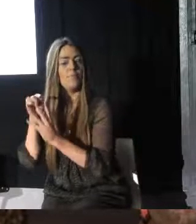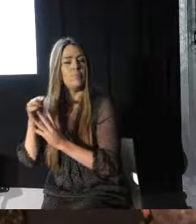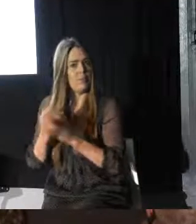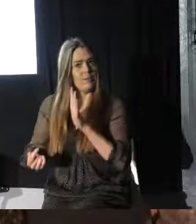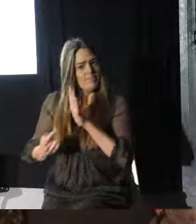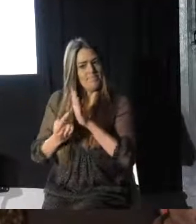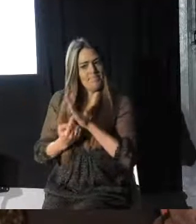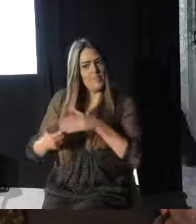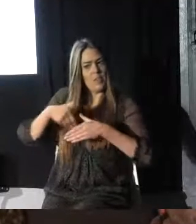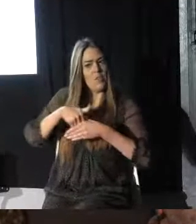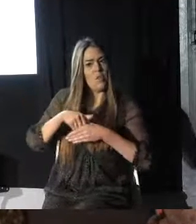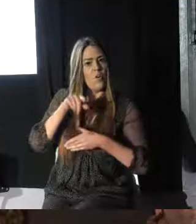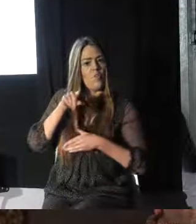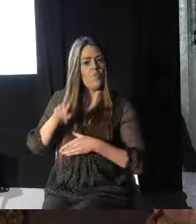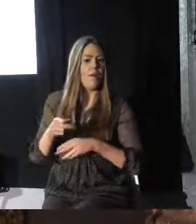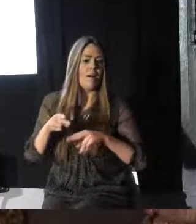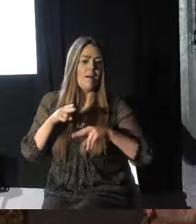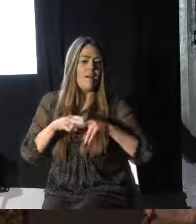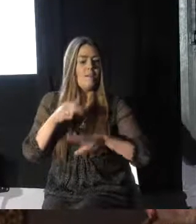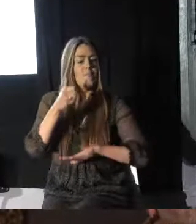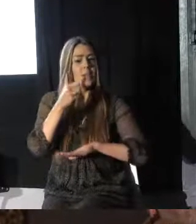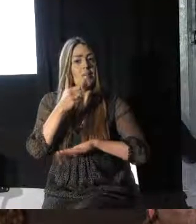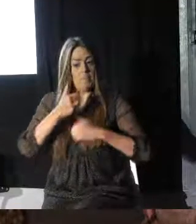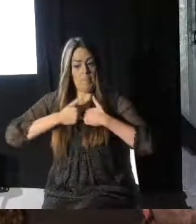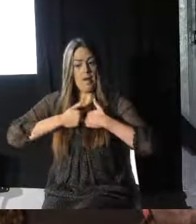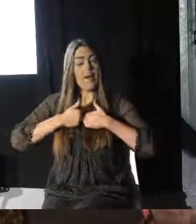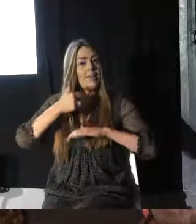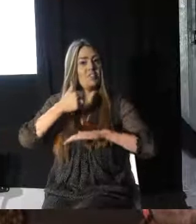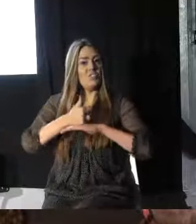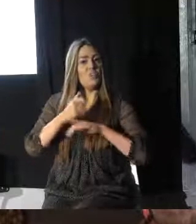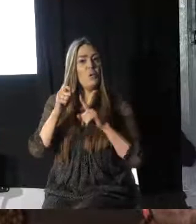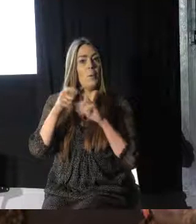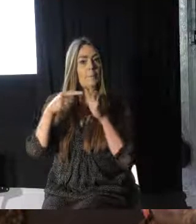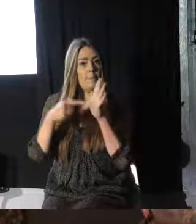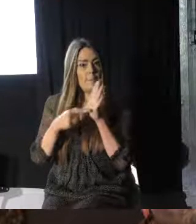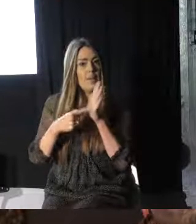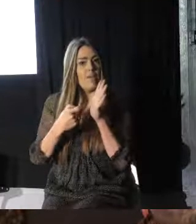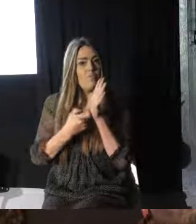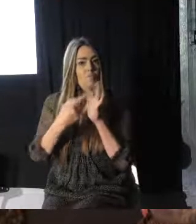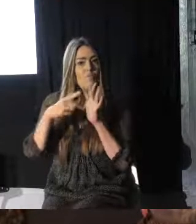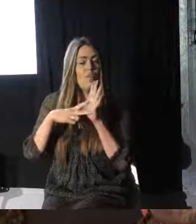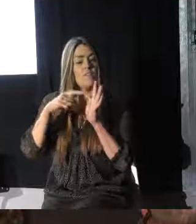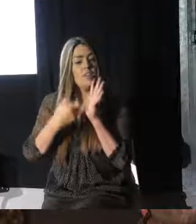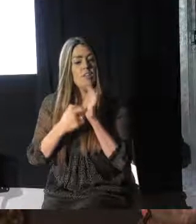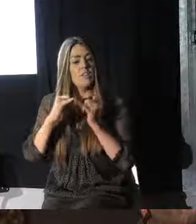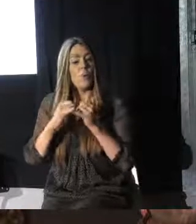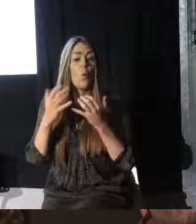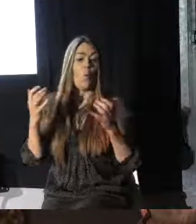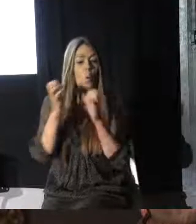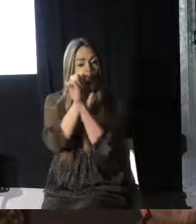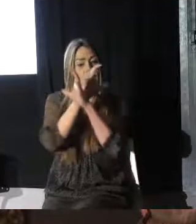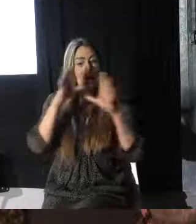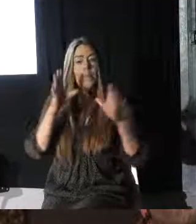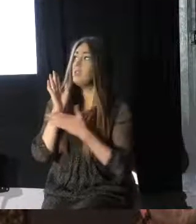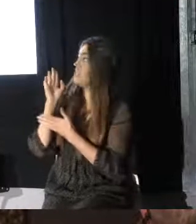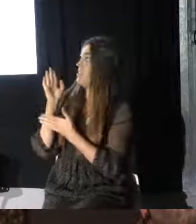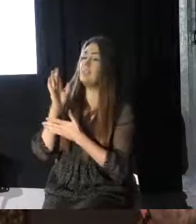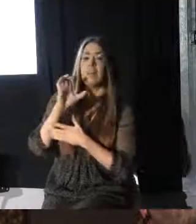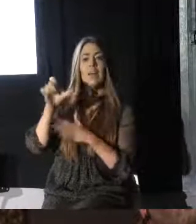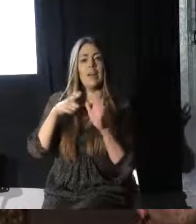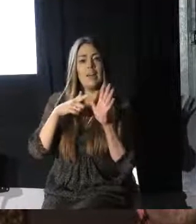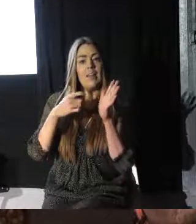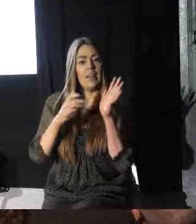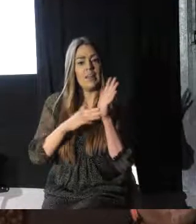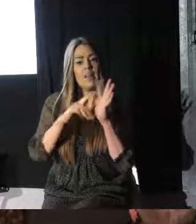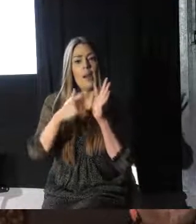that, but whether in my institution at the Pitt Rivers or in the image of this Cameroonian